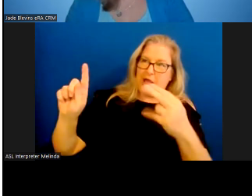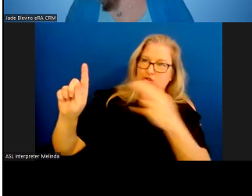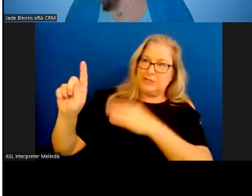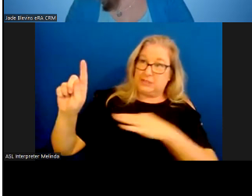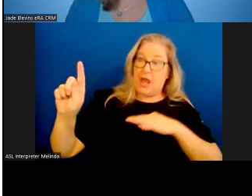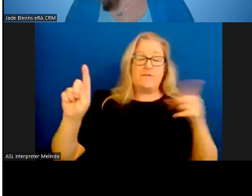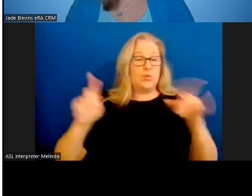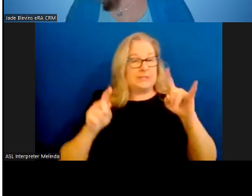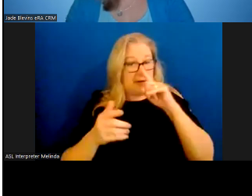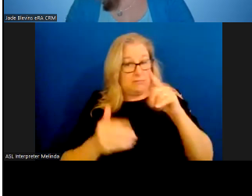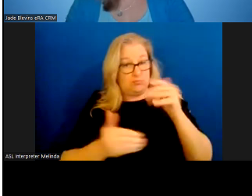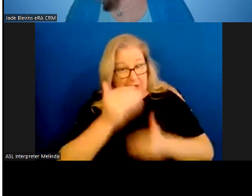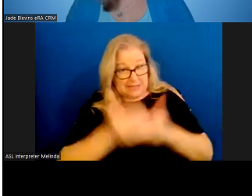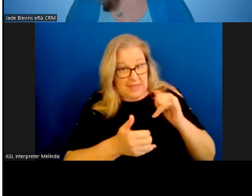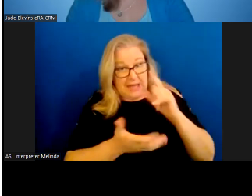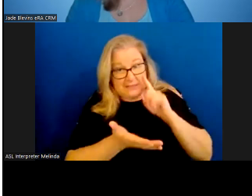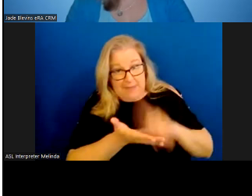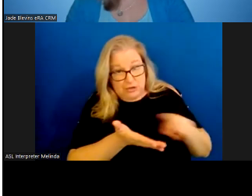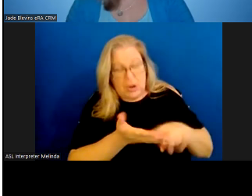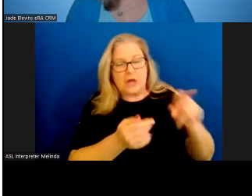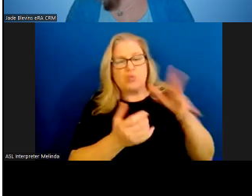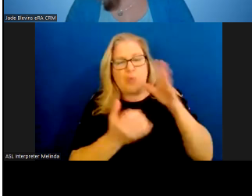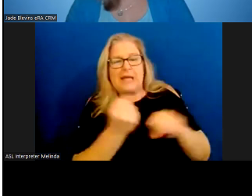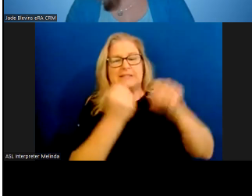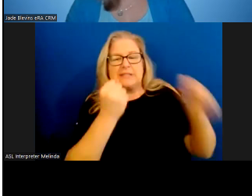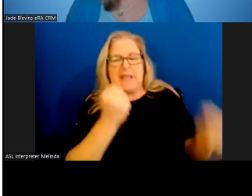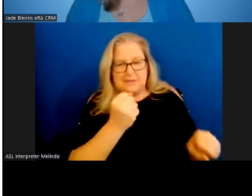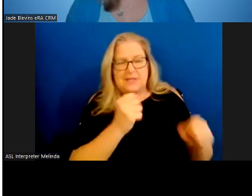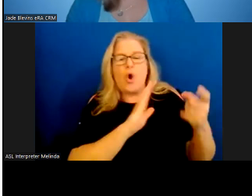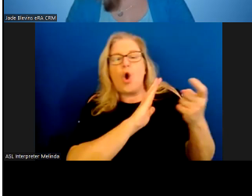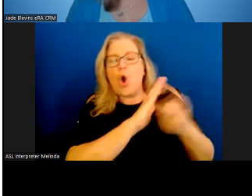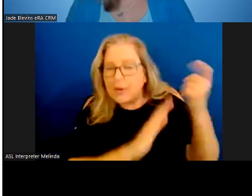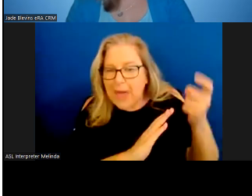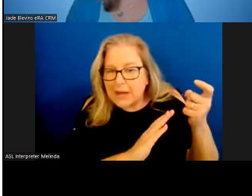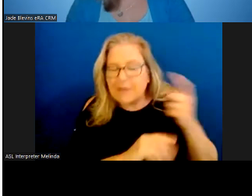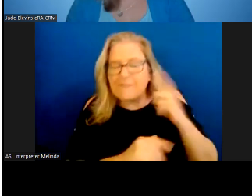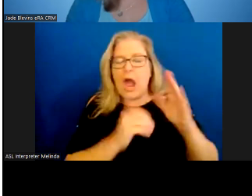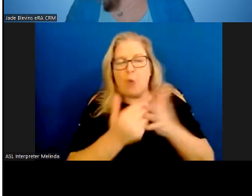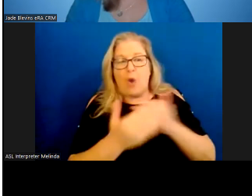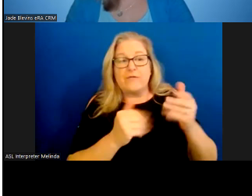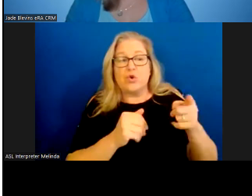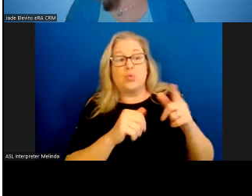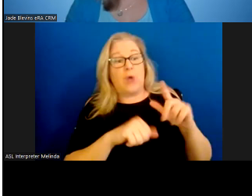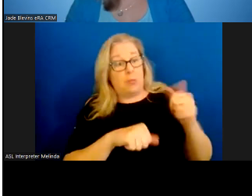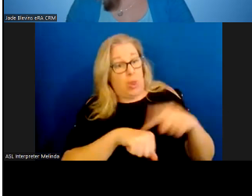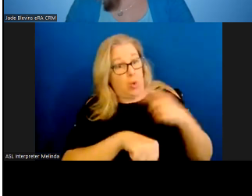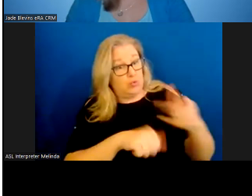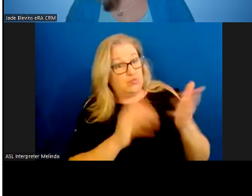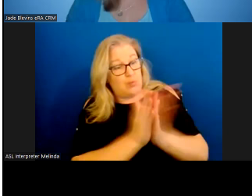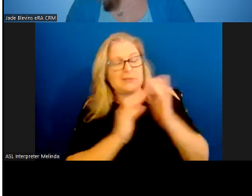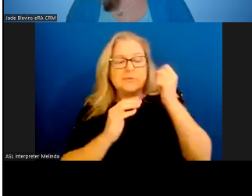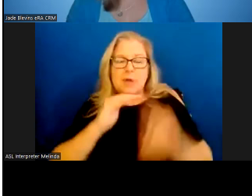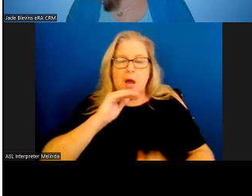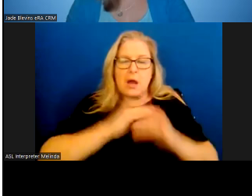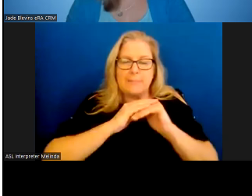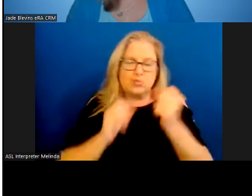this extension, and your project will automatically be extended for however long you request, up to 12 months. Go